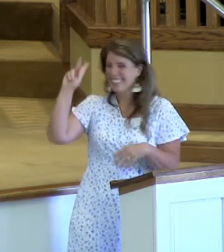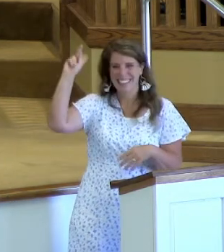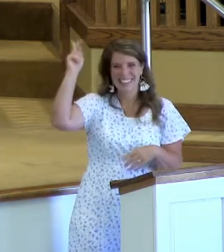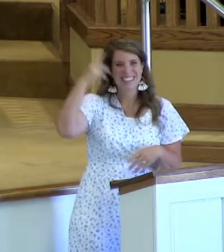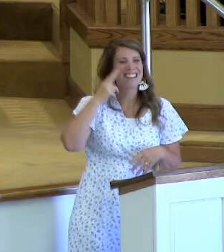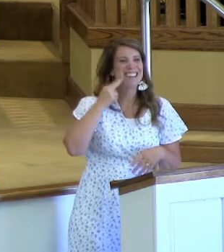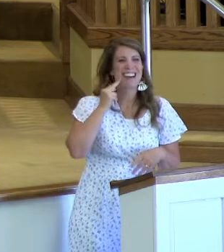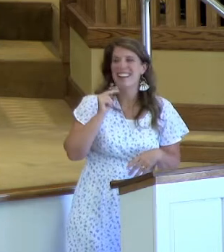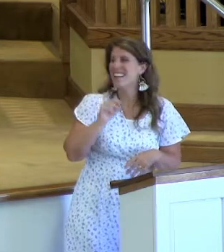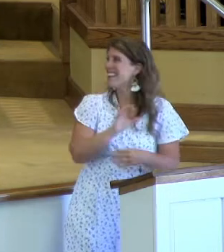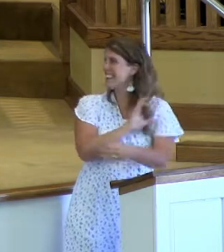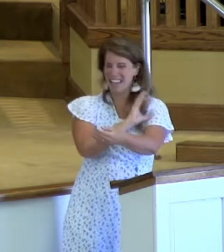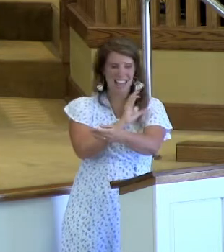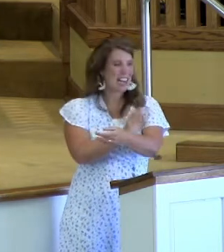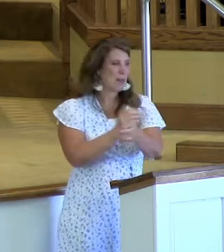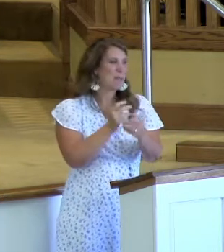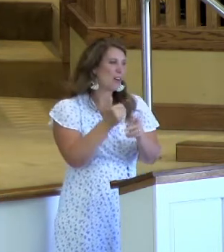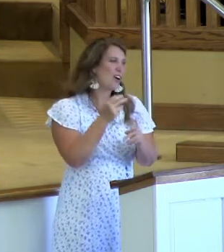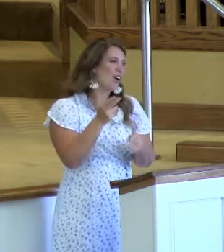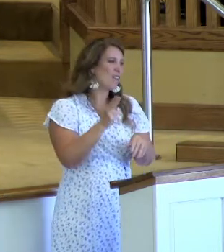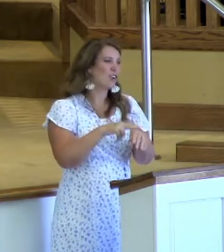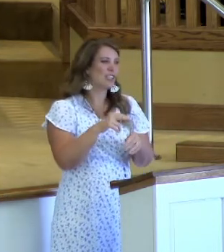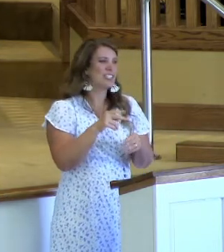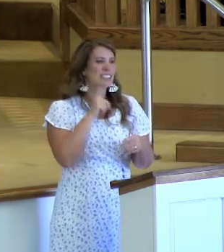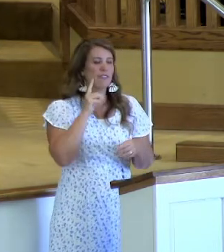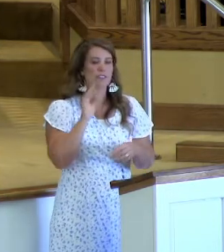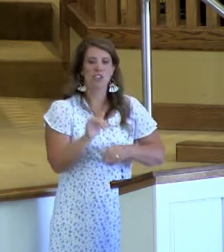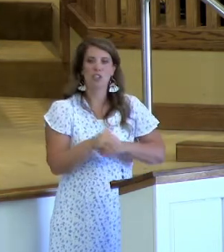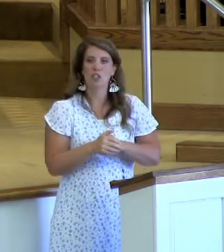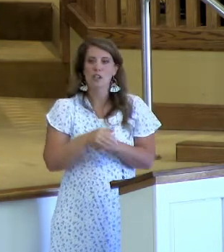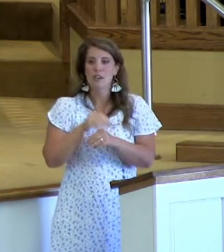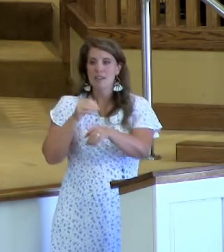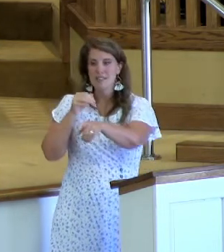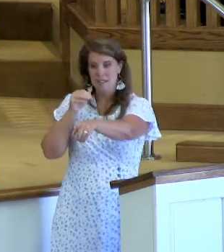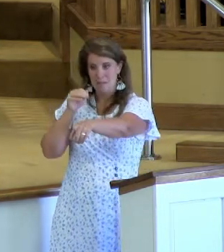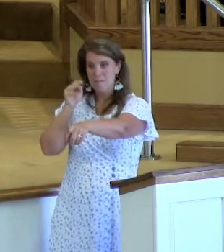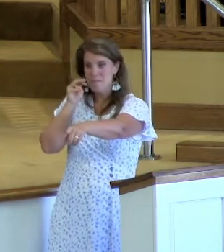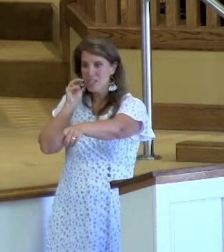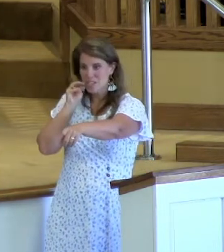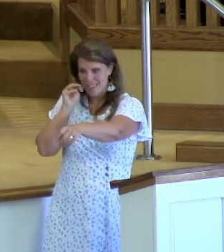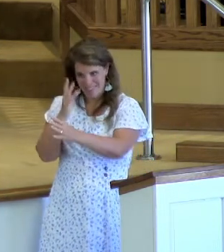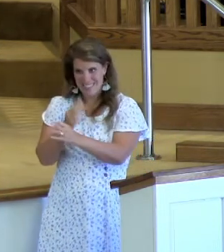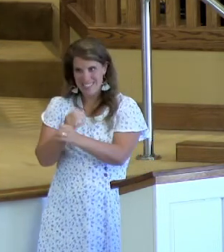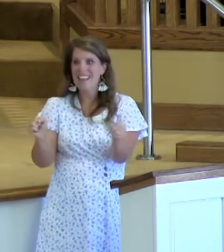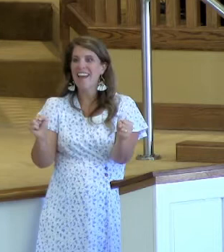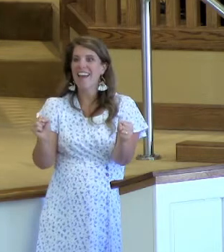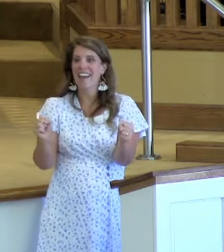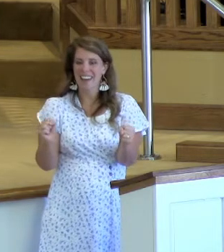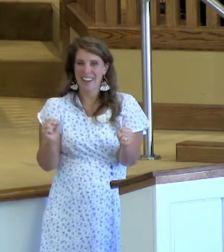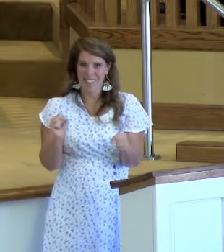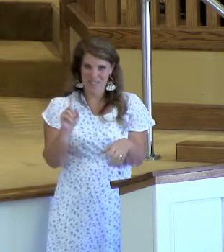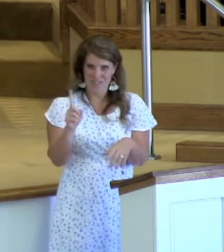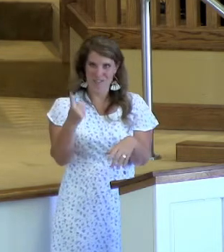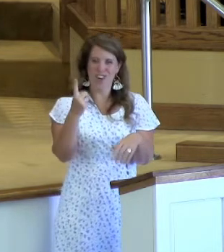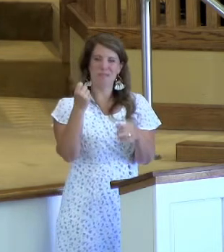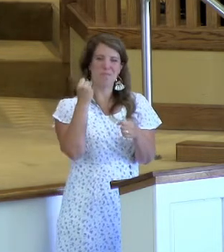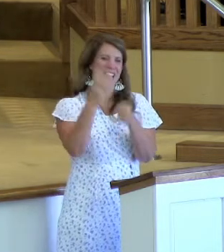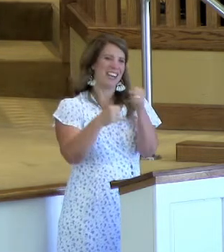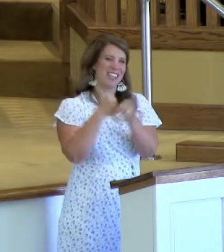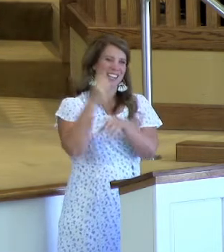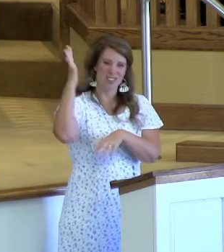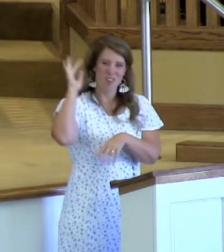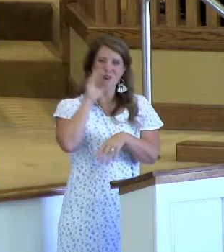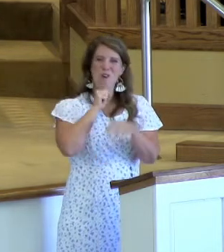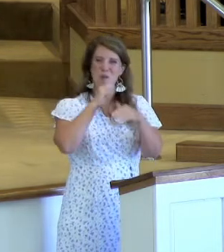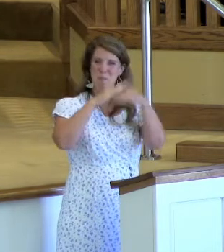Caleb is deaf too. And many of you may not know this, but Michelle, who's signing down here in the front pew, got saved first of all that family years ago in the